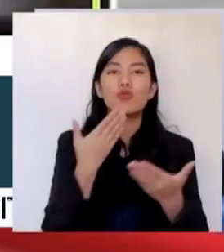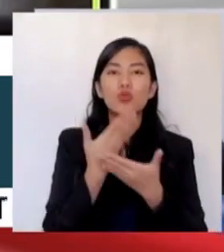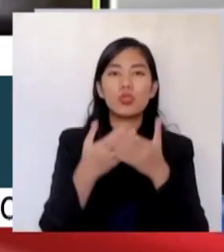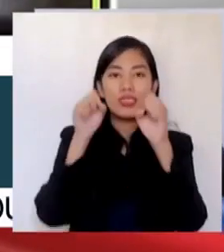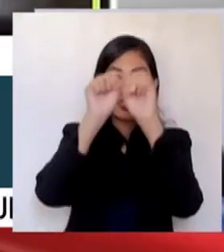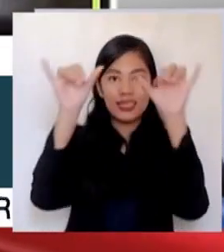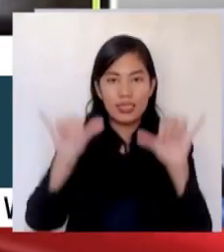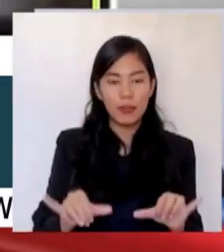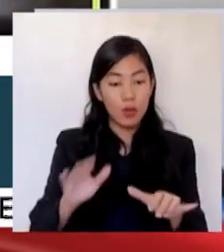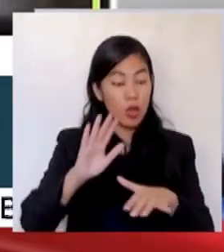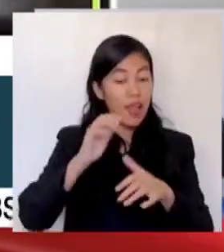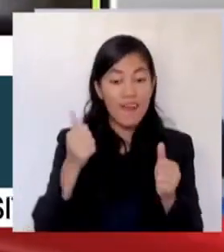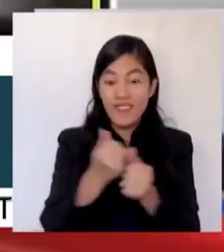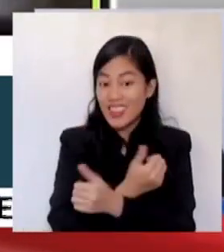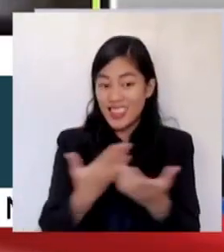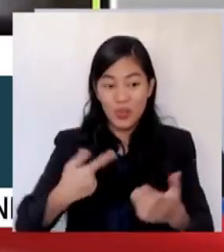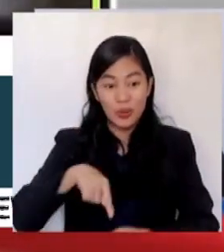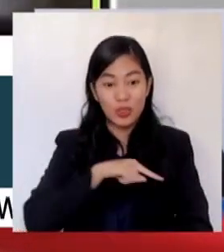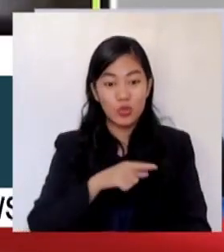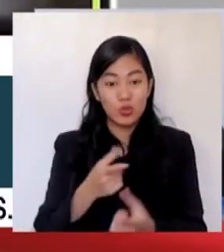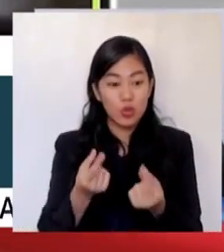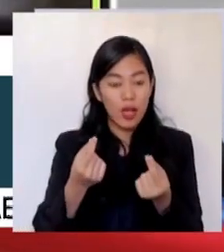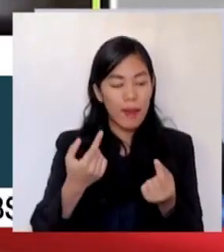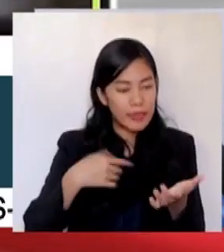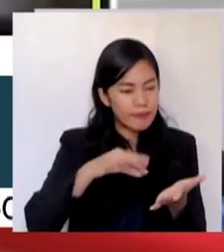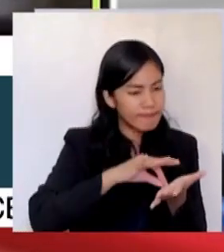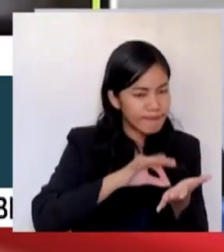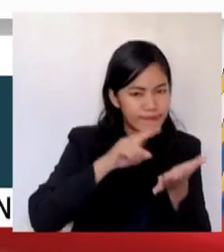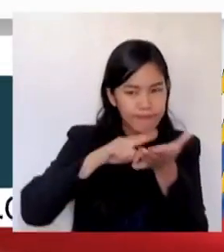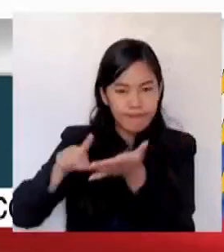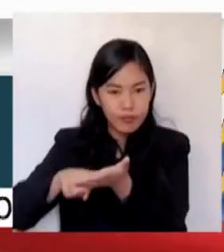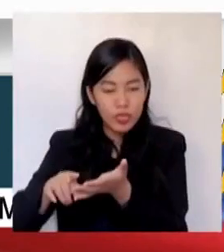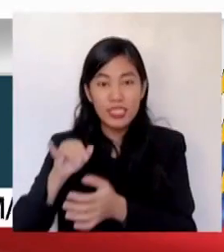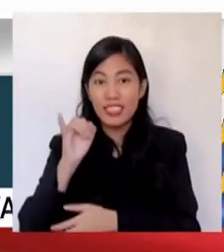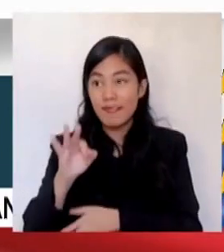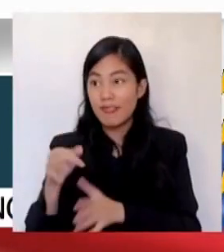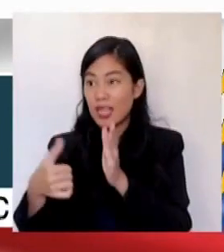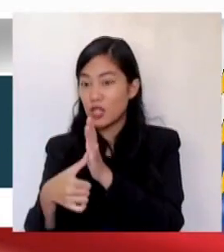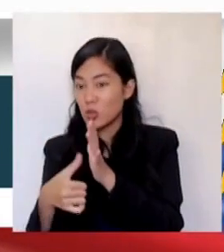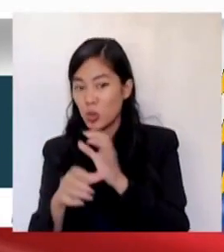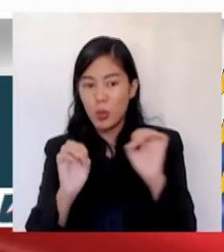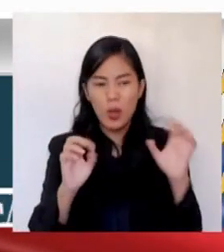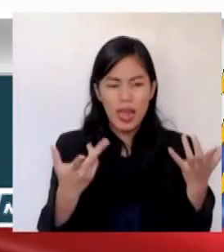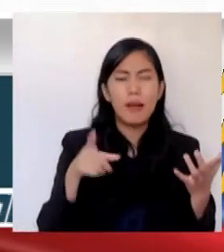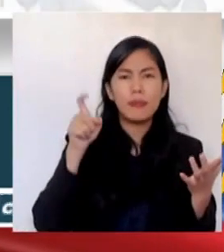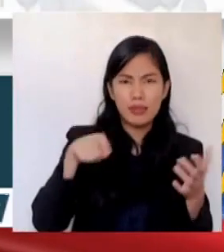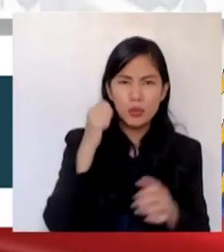mga ginagawa. May eleksyon man o wala. Lalong-lalo na pag may eleksyon. Smart governance.